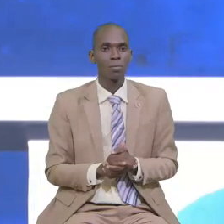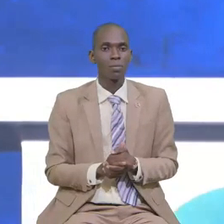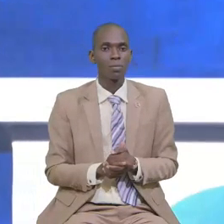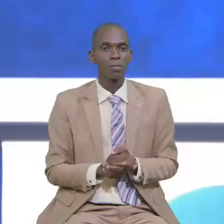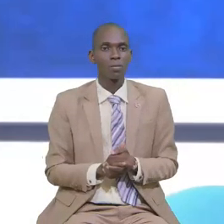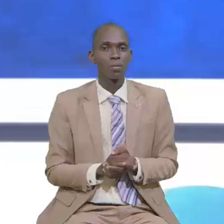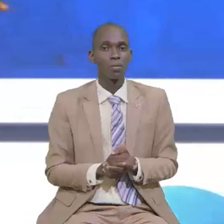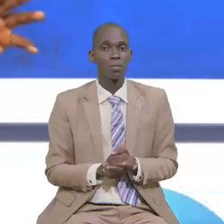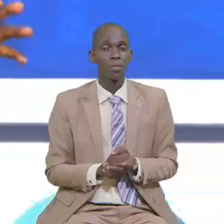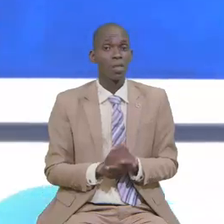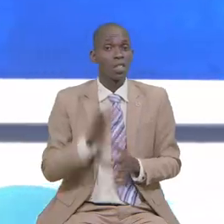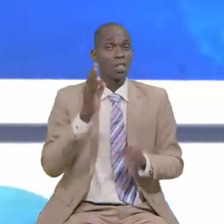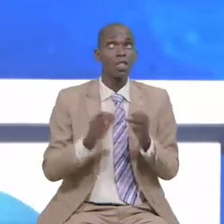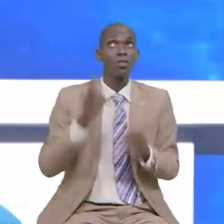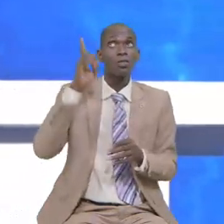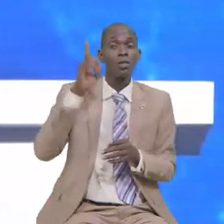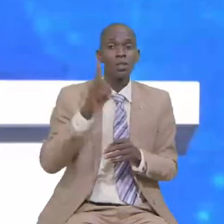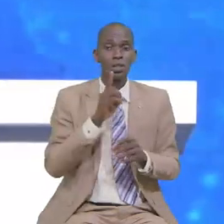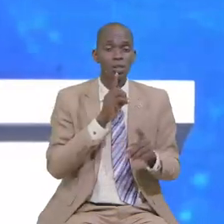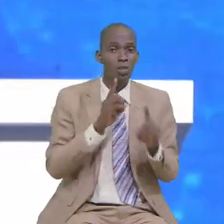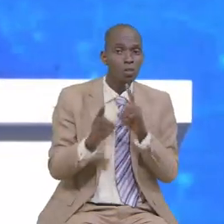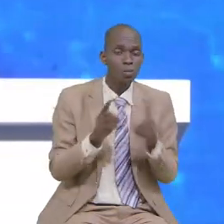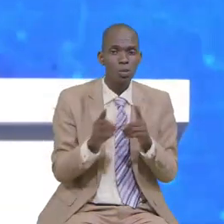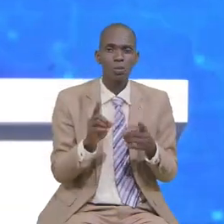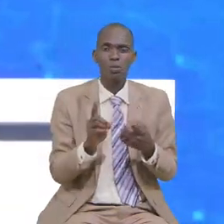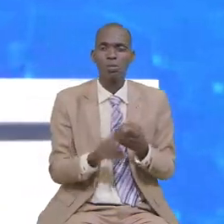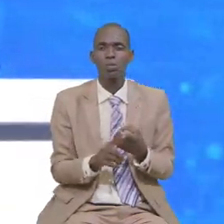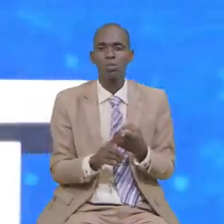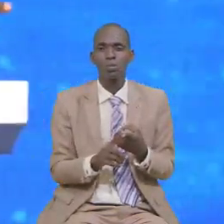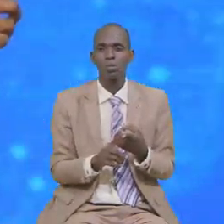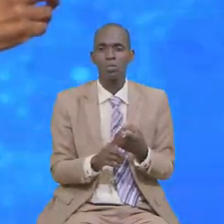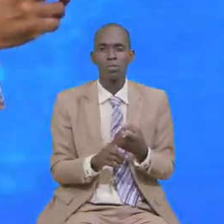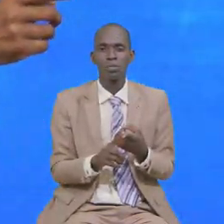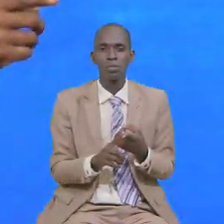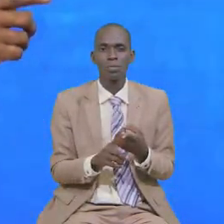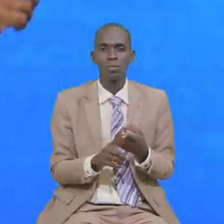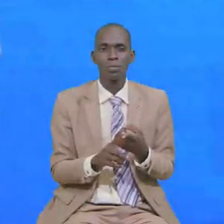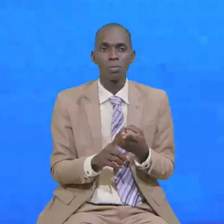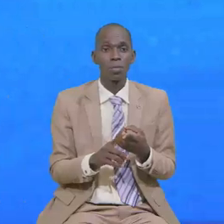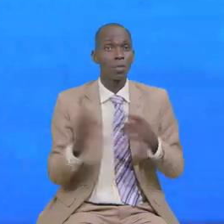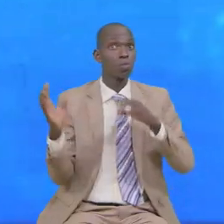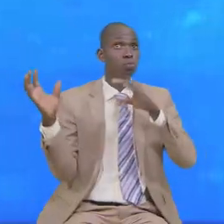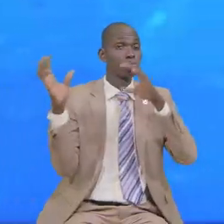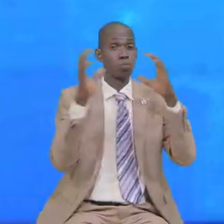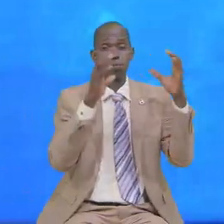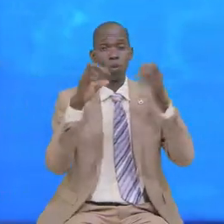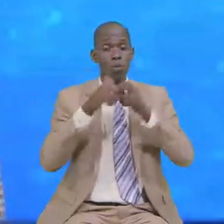If he speaks to even the storm of life, and he says, peace be